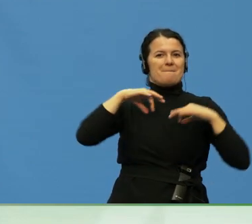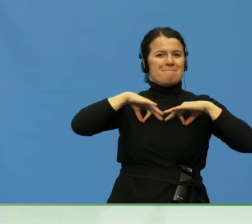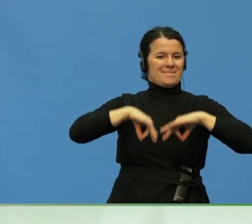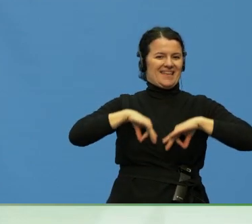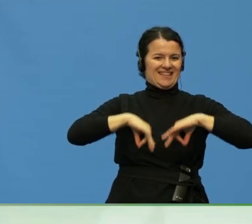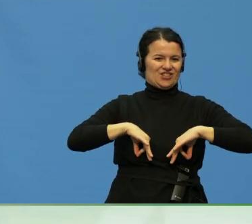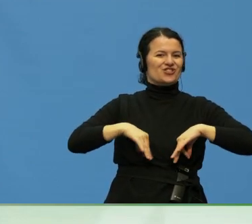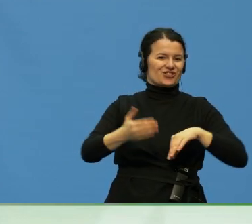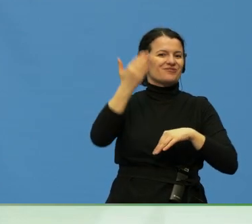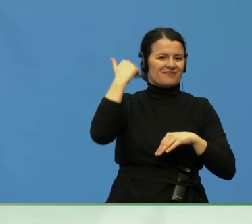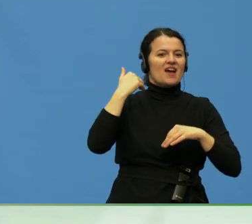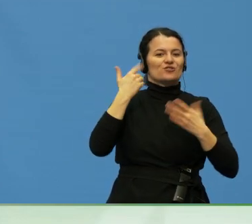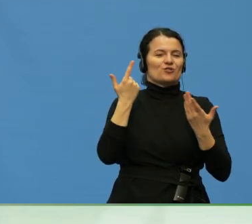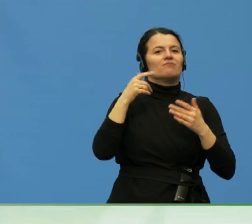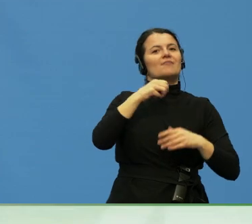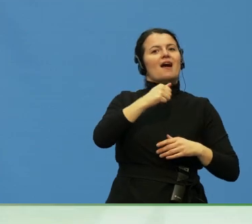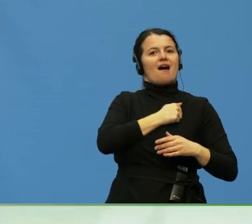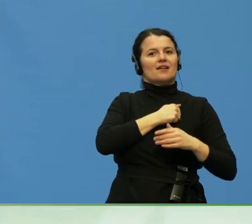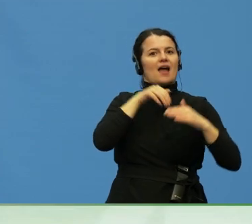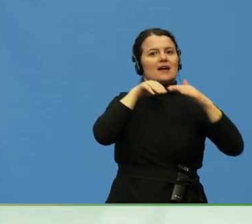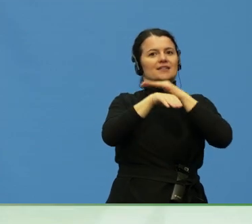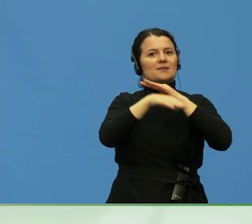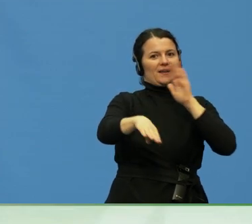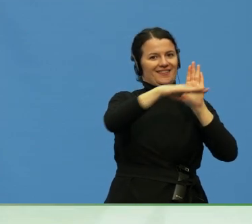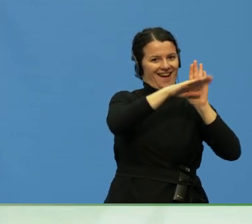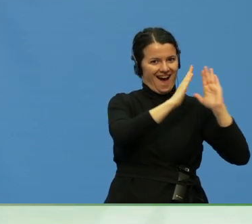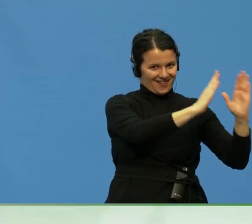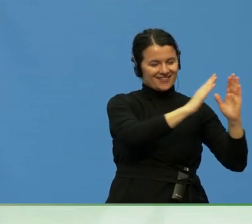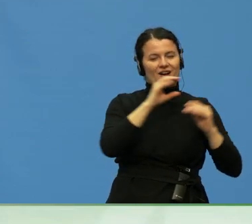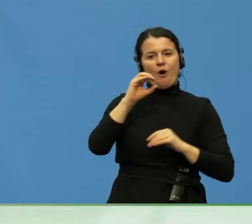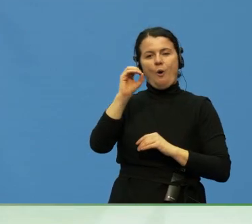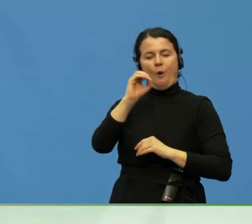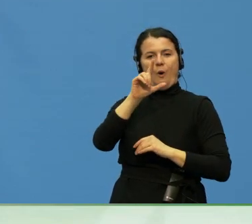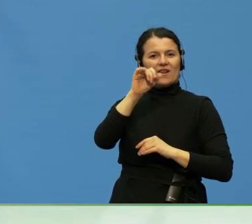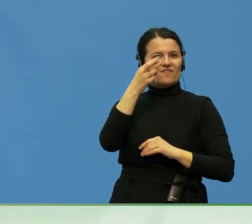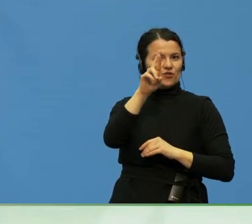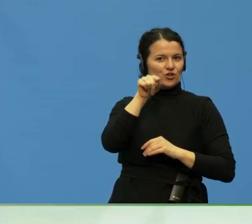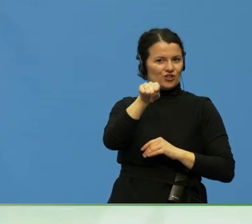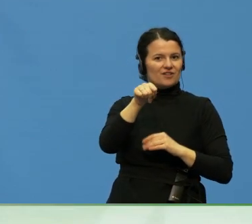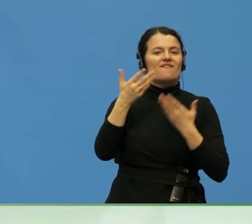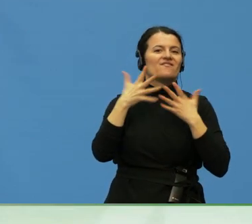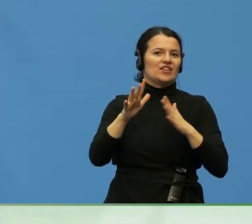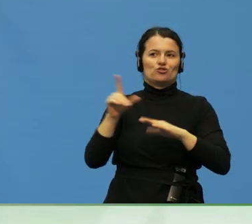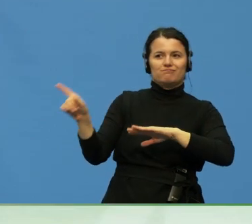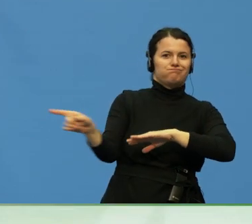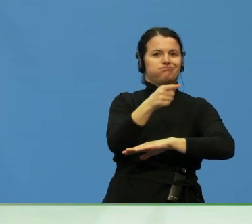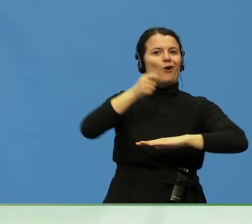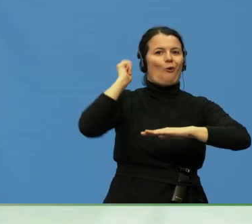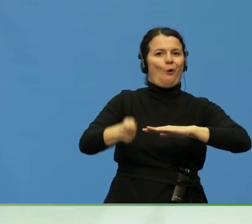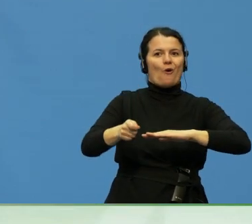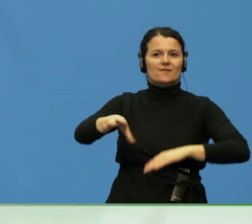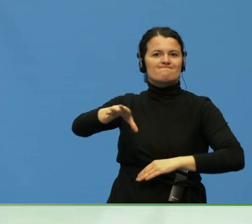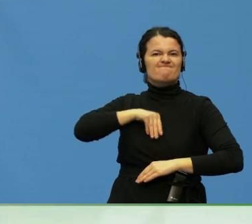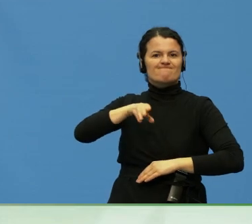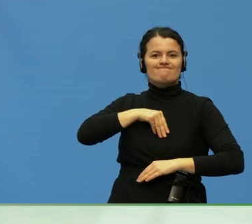Act as an example of good practice. Oliver has successfully brought accessibility cases before courts in many different countries,